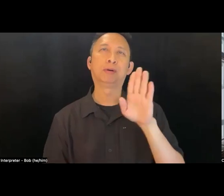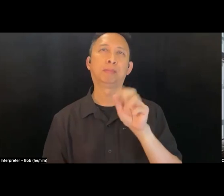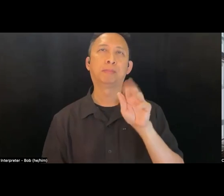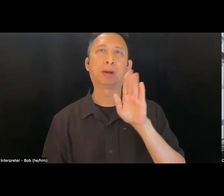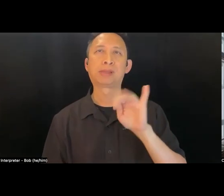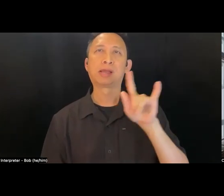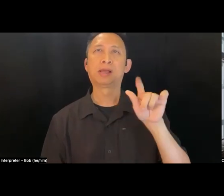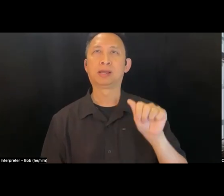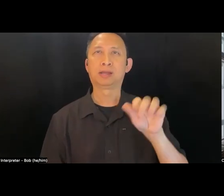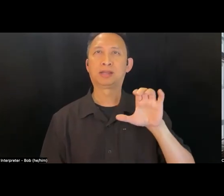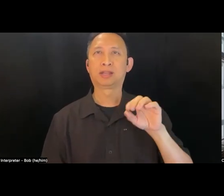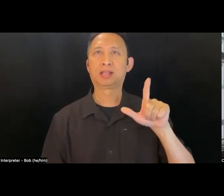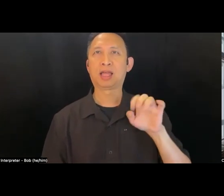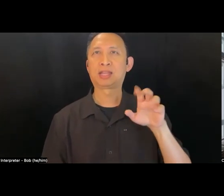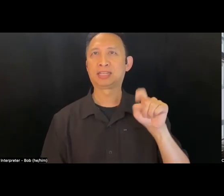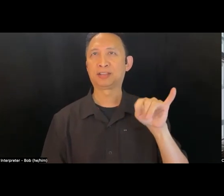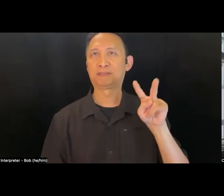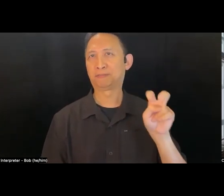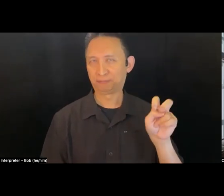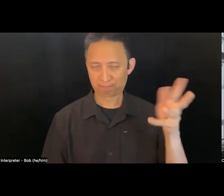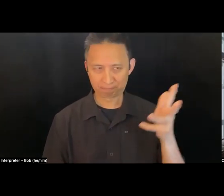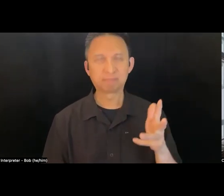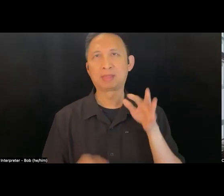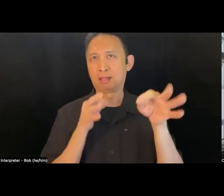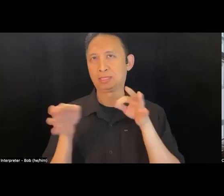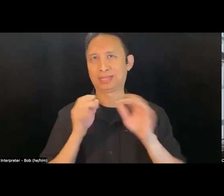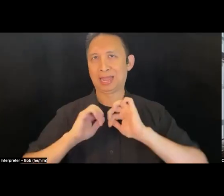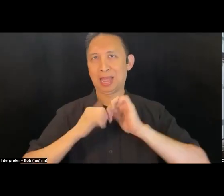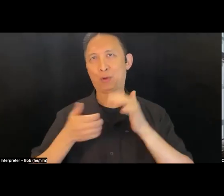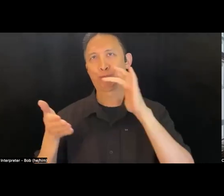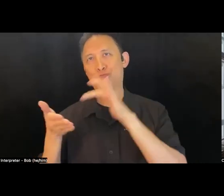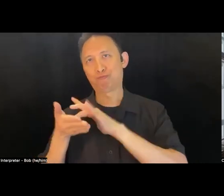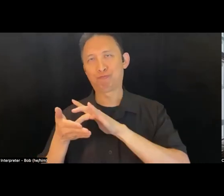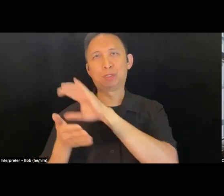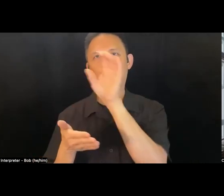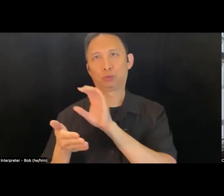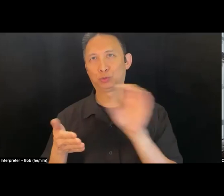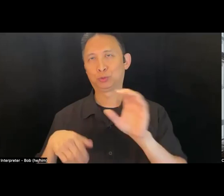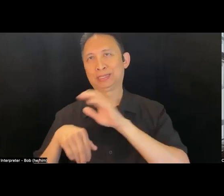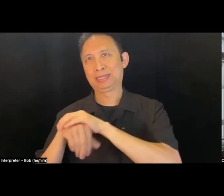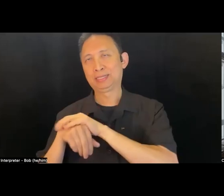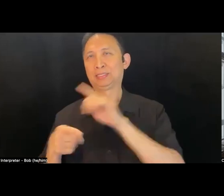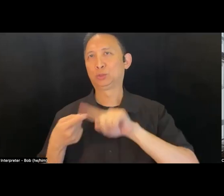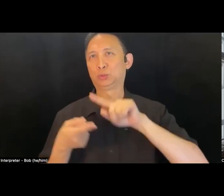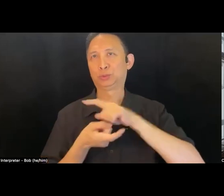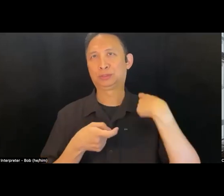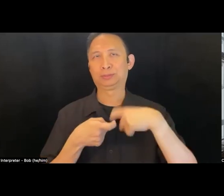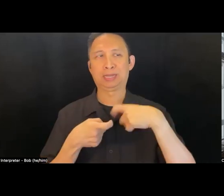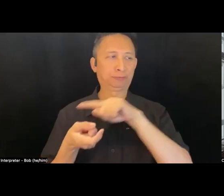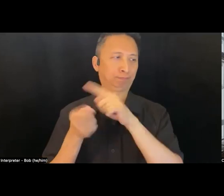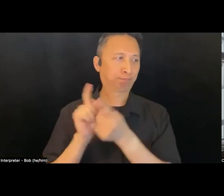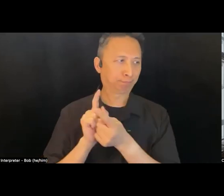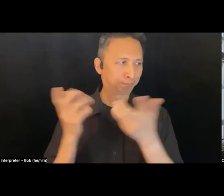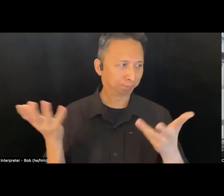between Spanish and English today. So I'm going to share some instructions in English and Spanish on how to use the feature so you can log in and hear it in your